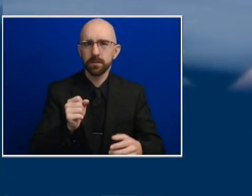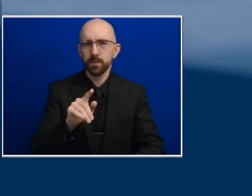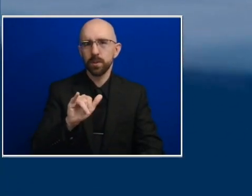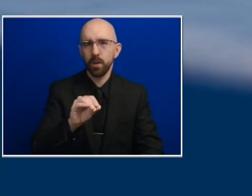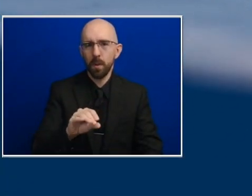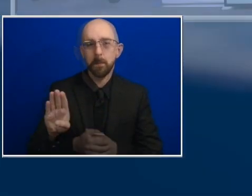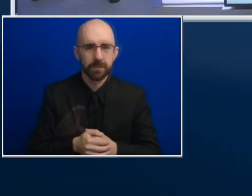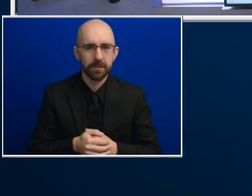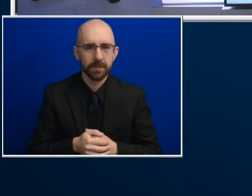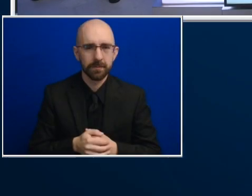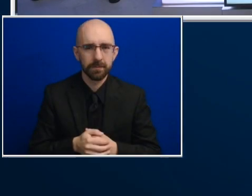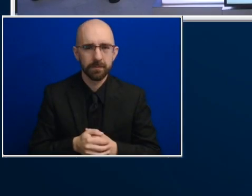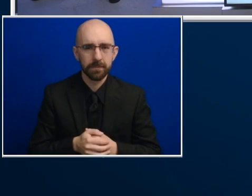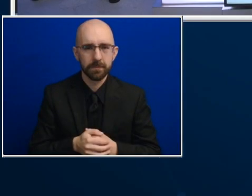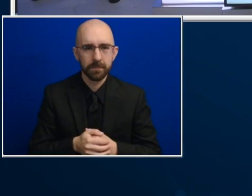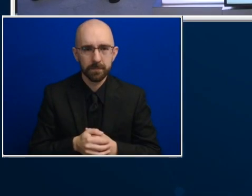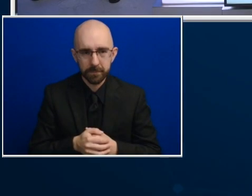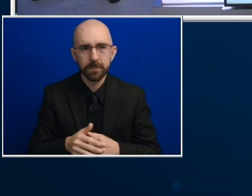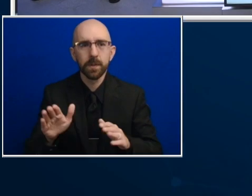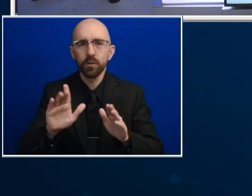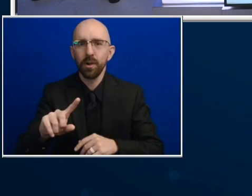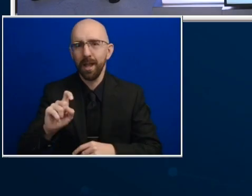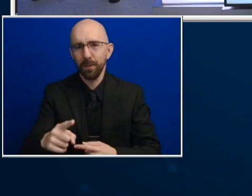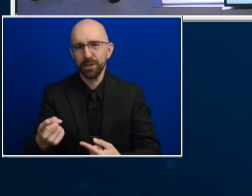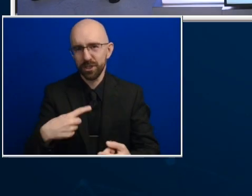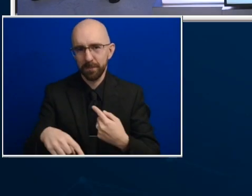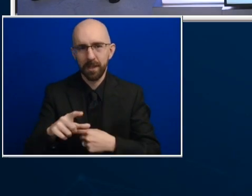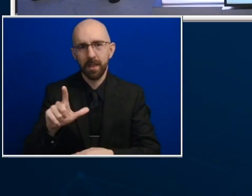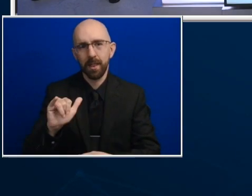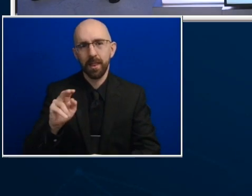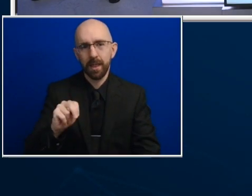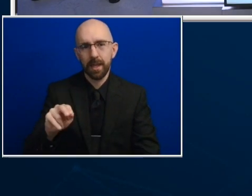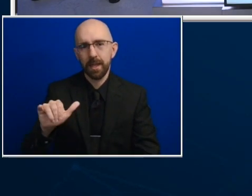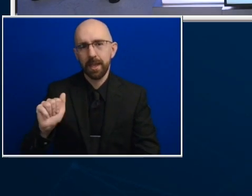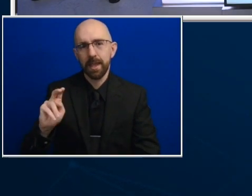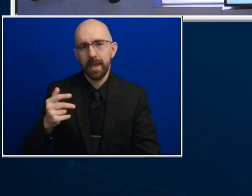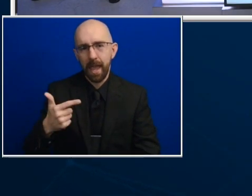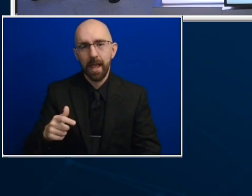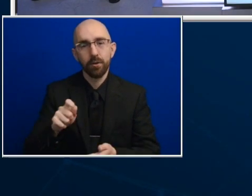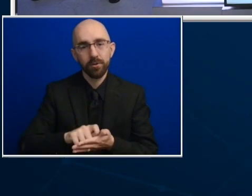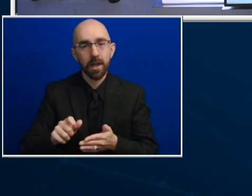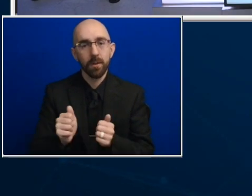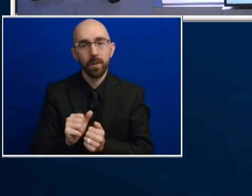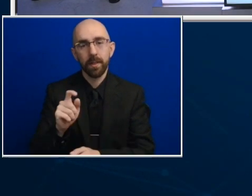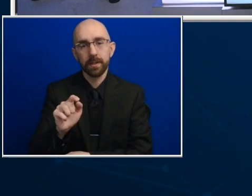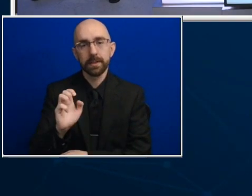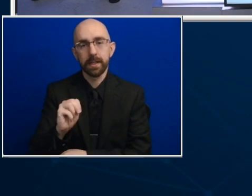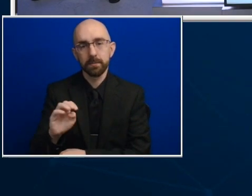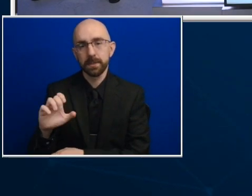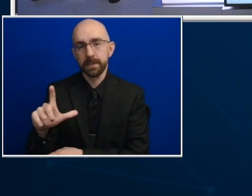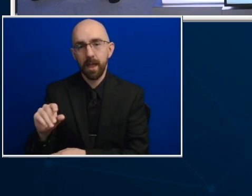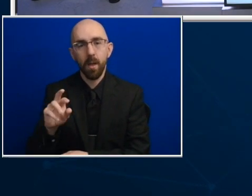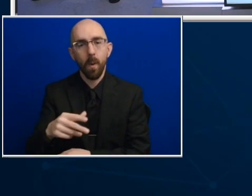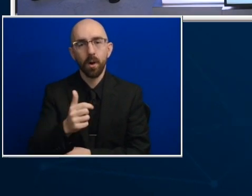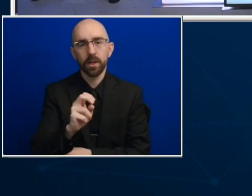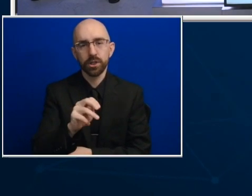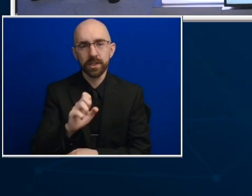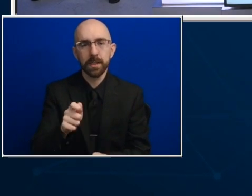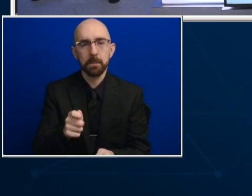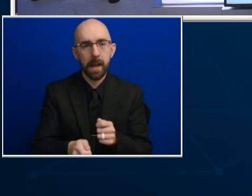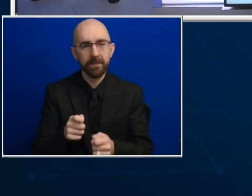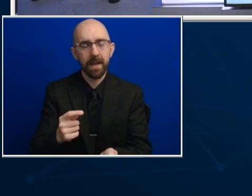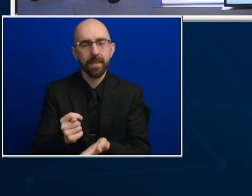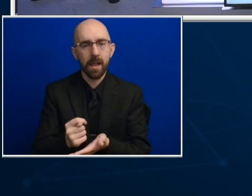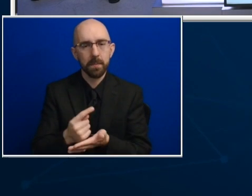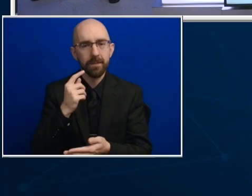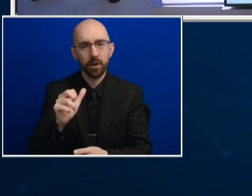Del Cid. Great questions coming in. Lin Yang Liang writes, with stem cell or gene-modified therapies for cancer,